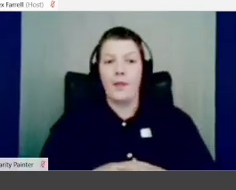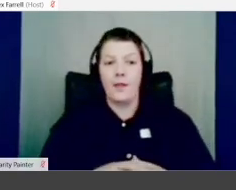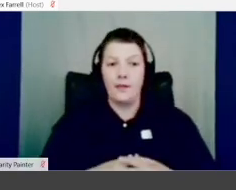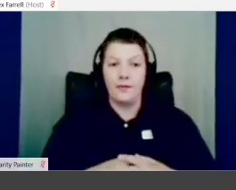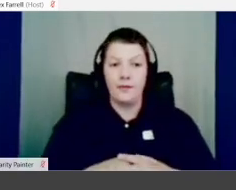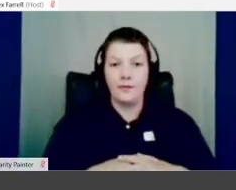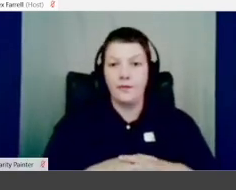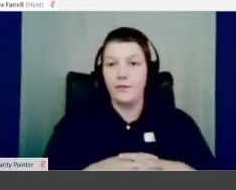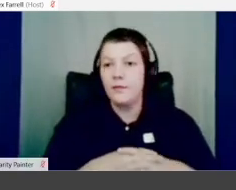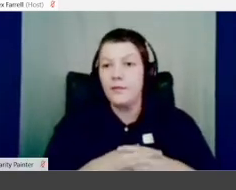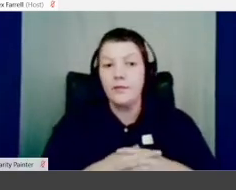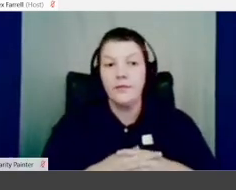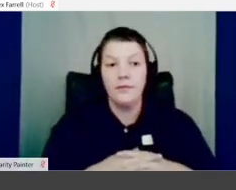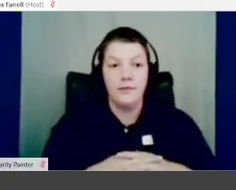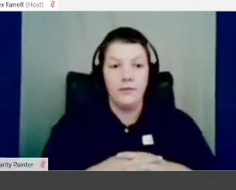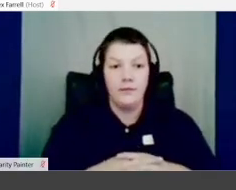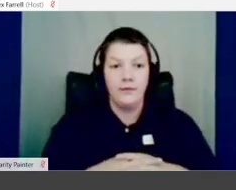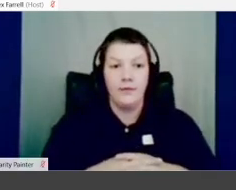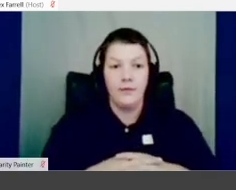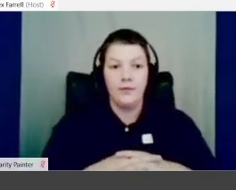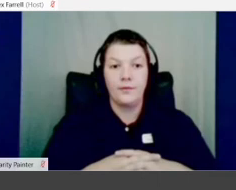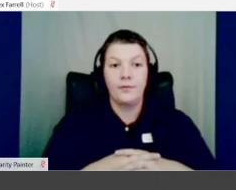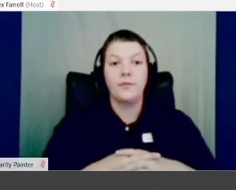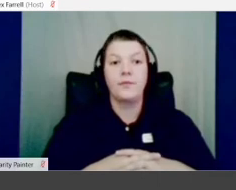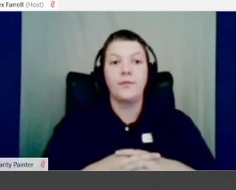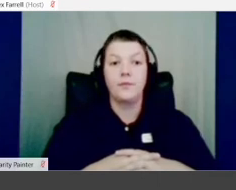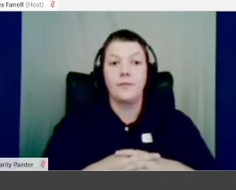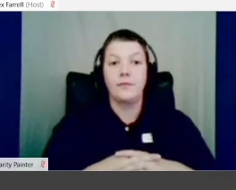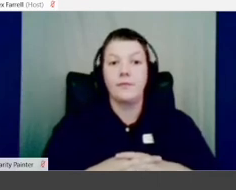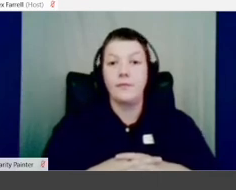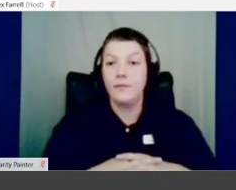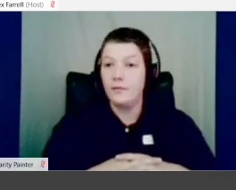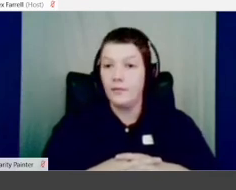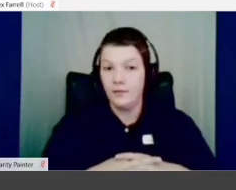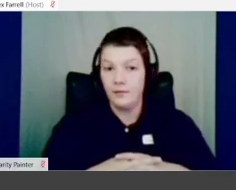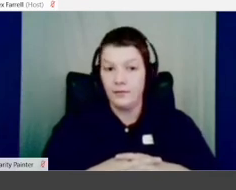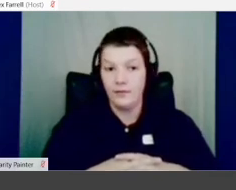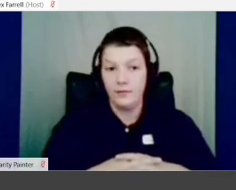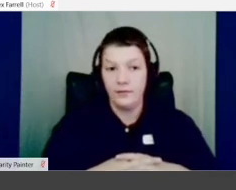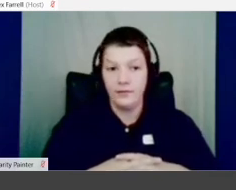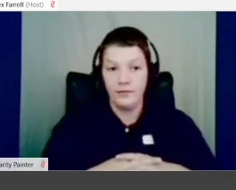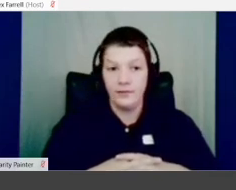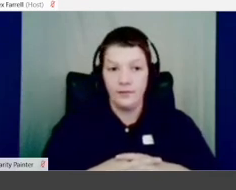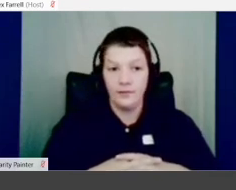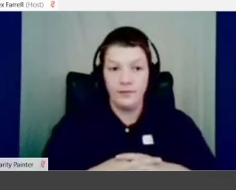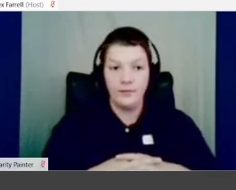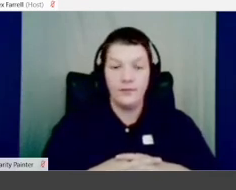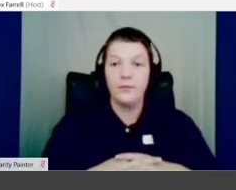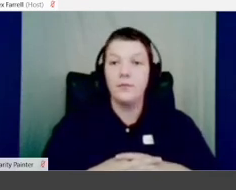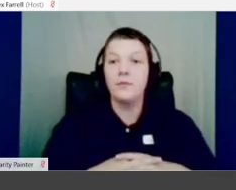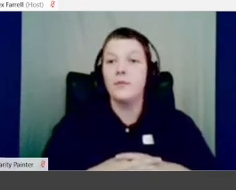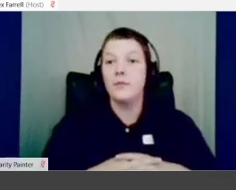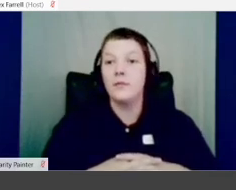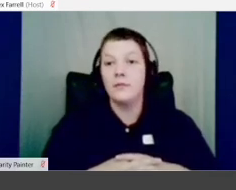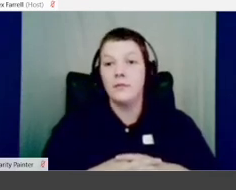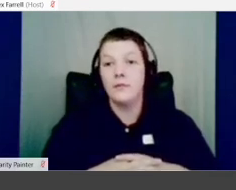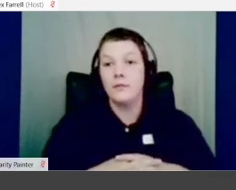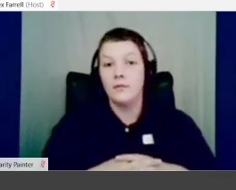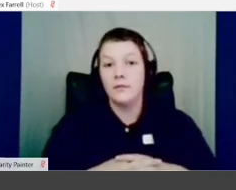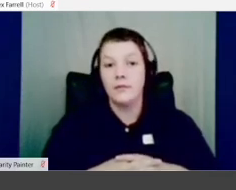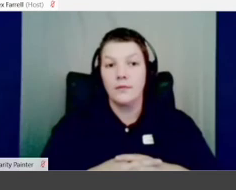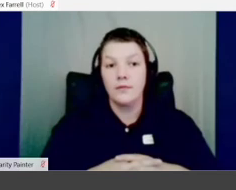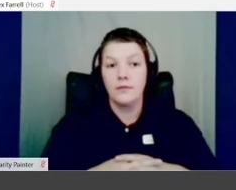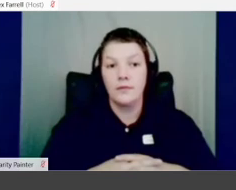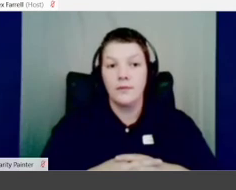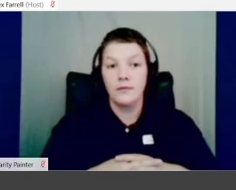entire process. And they're not just there because of their ability differences, that they're there because they offer a lot.